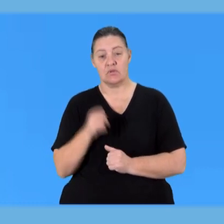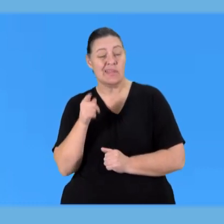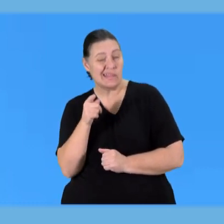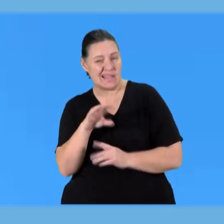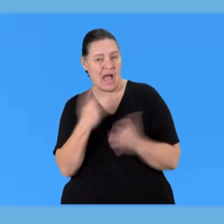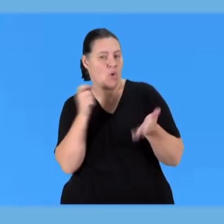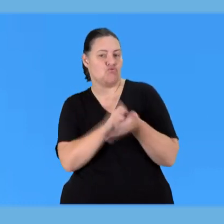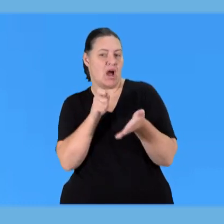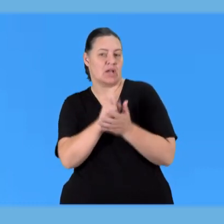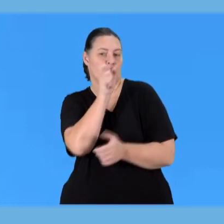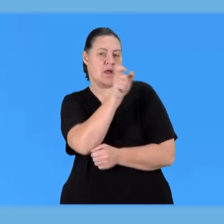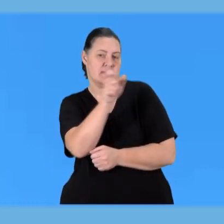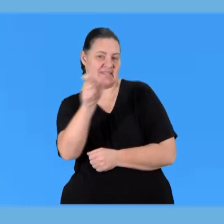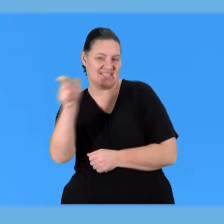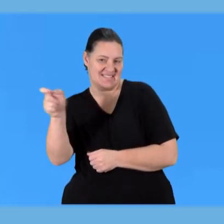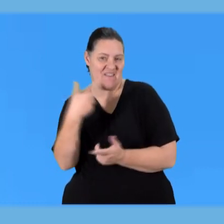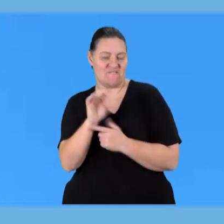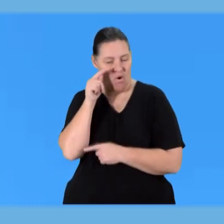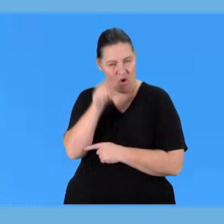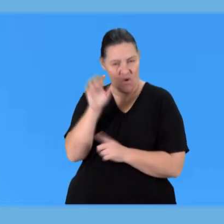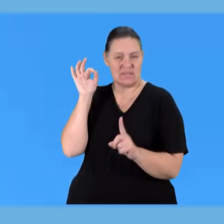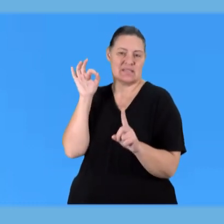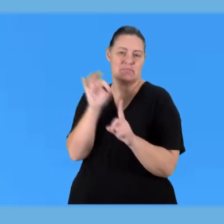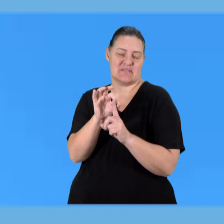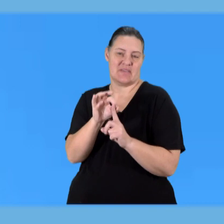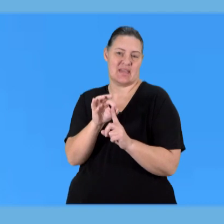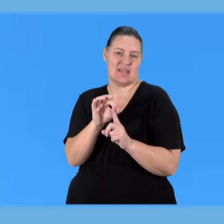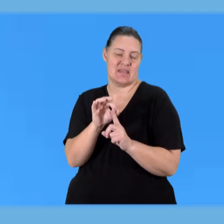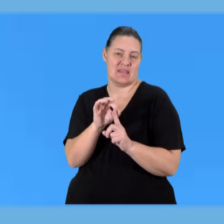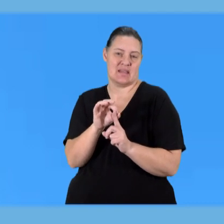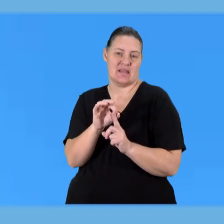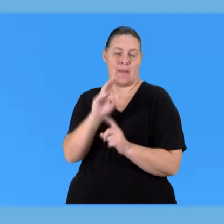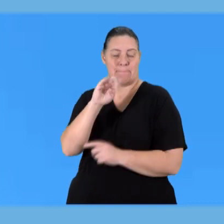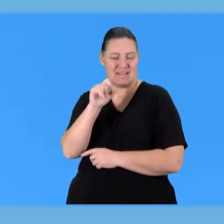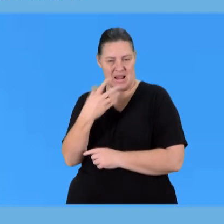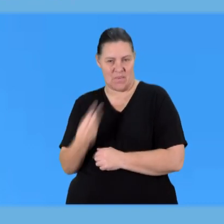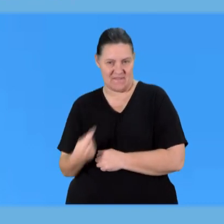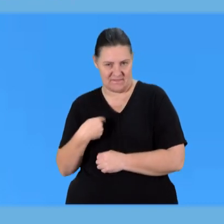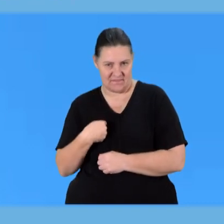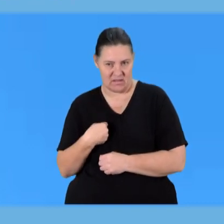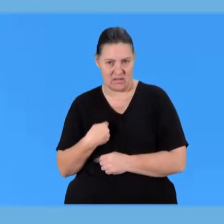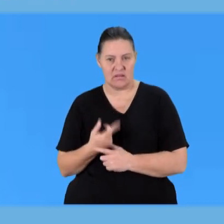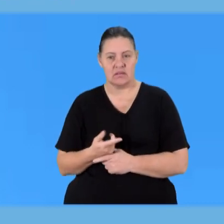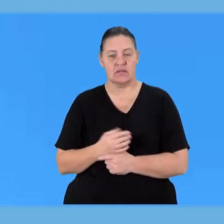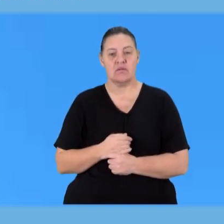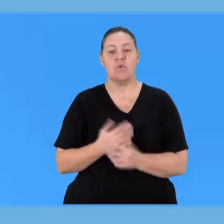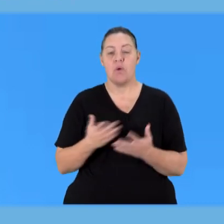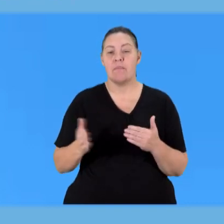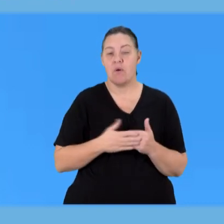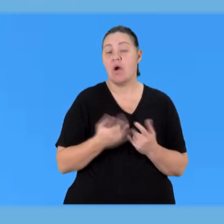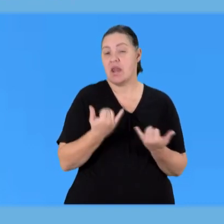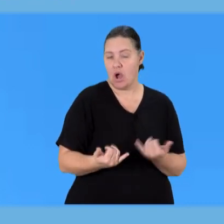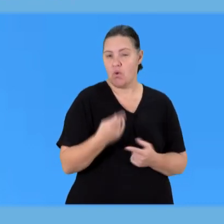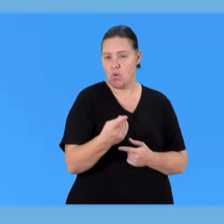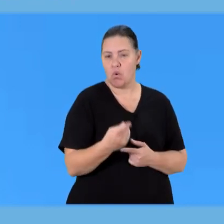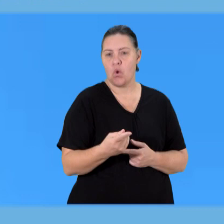oxide. So this is how we write our weight equations for these particular metals that we have. So moving right along, we